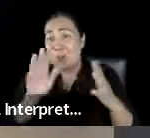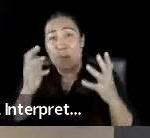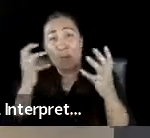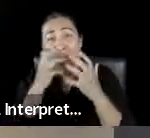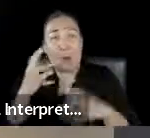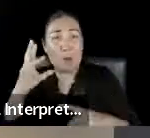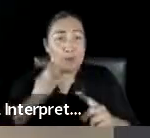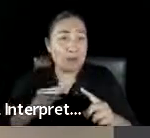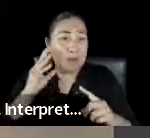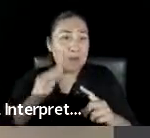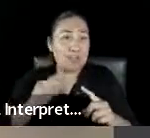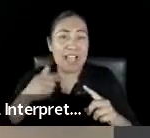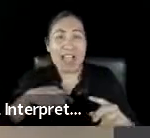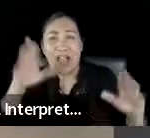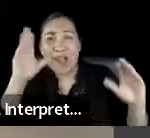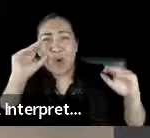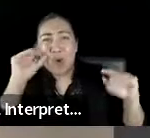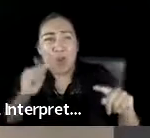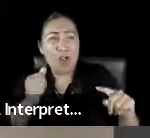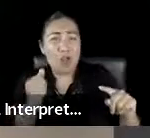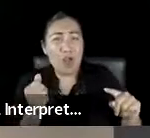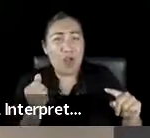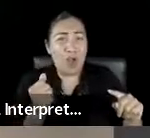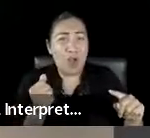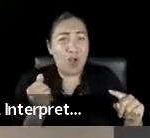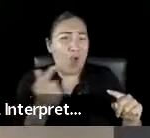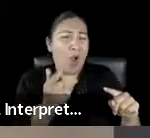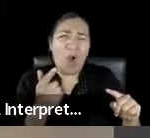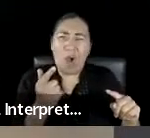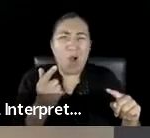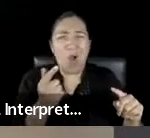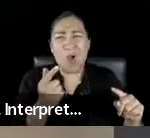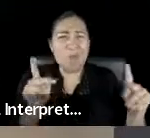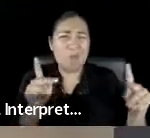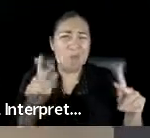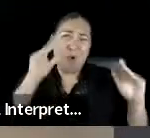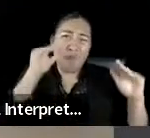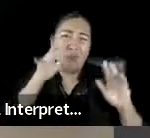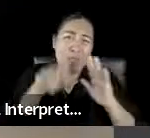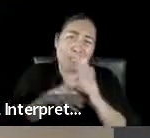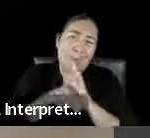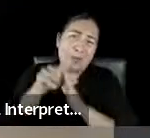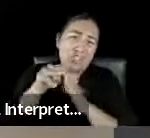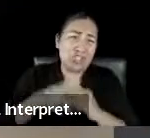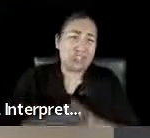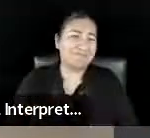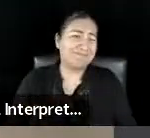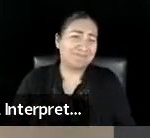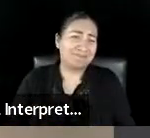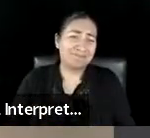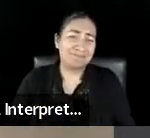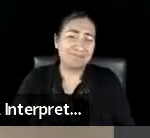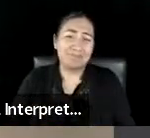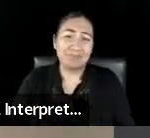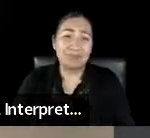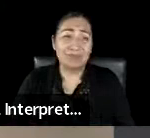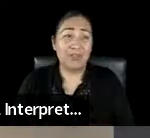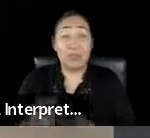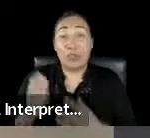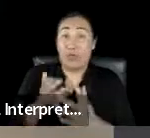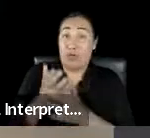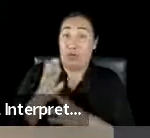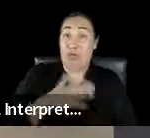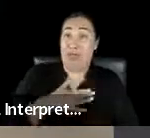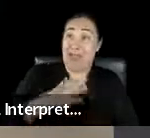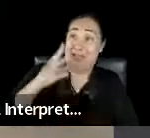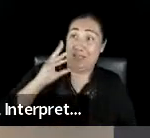experience, and I hope it will all help me mature in the end. And through my experiences,